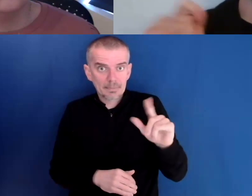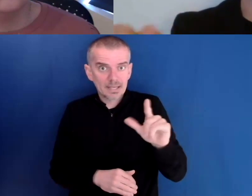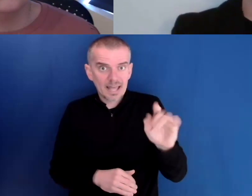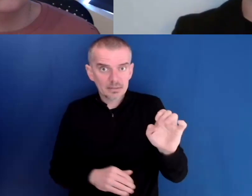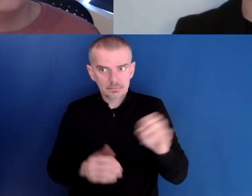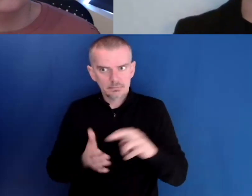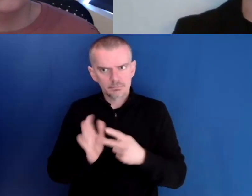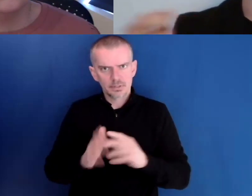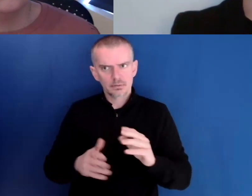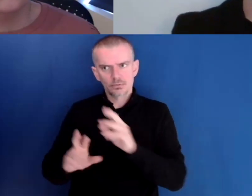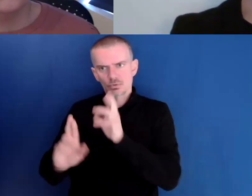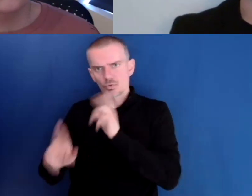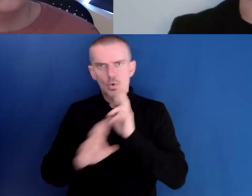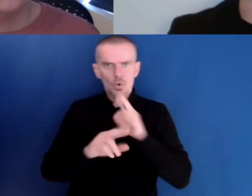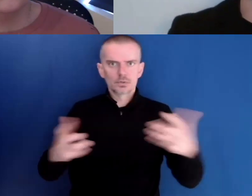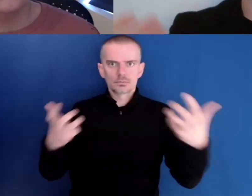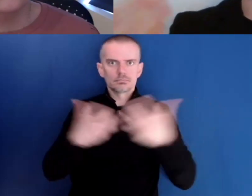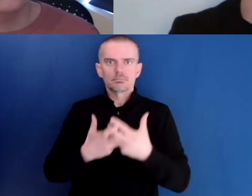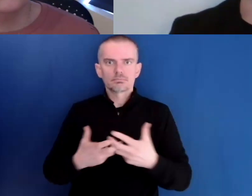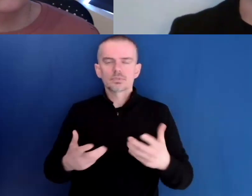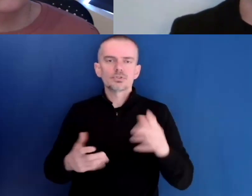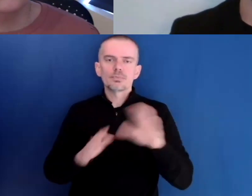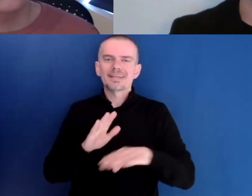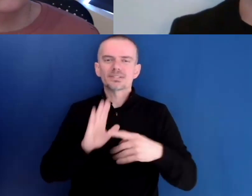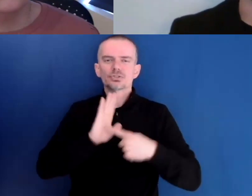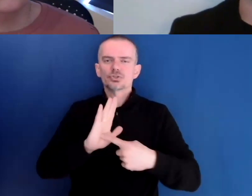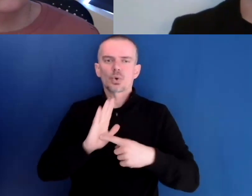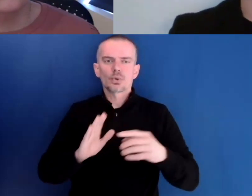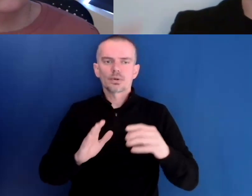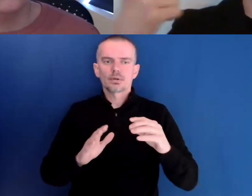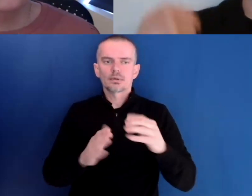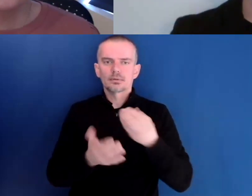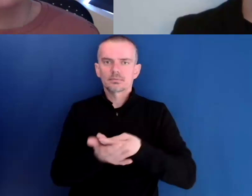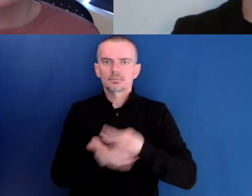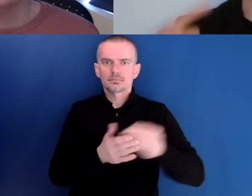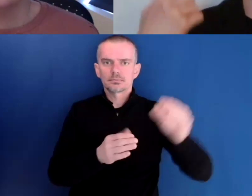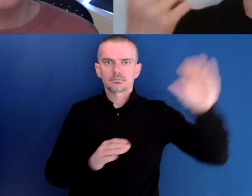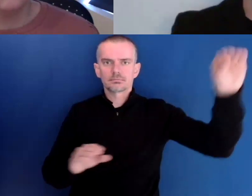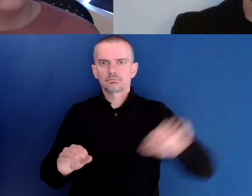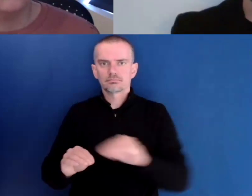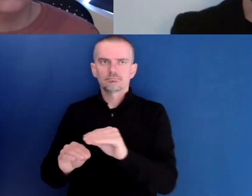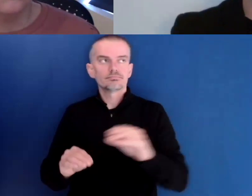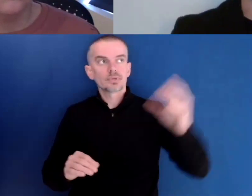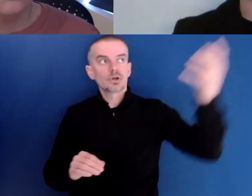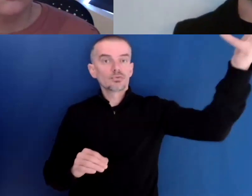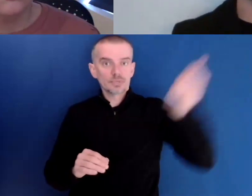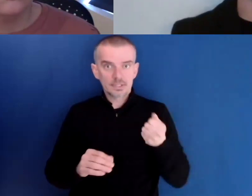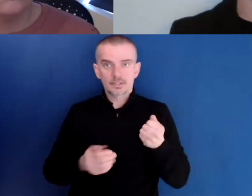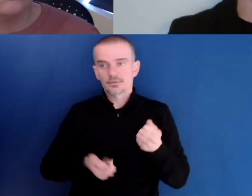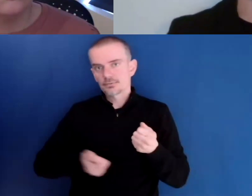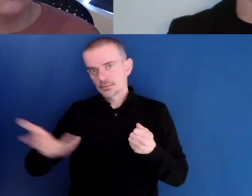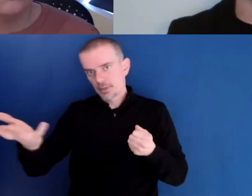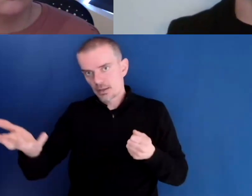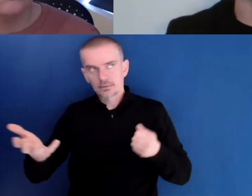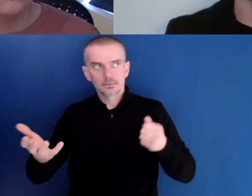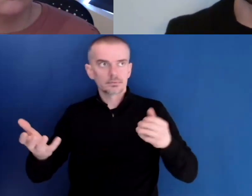just showing the movement of cash, right? That's basically what your statement of activity is showing: cash that you received, cash that went out, and that